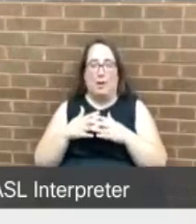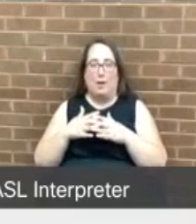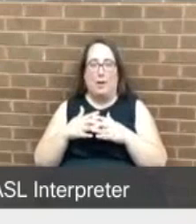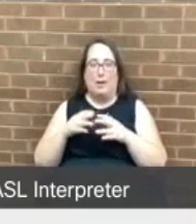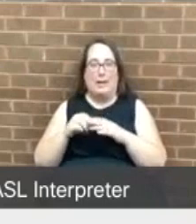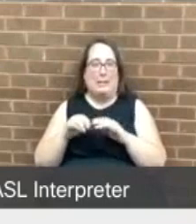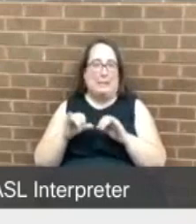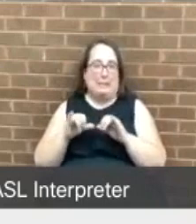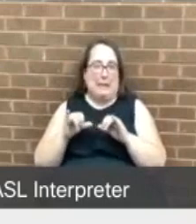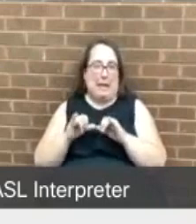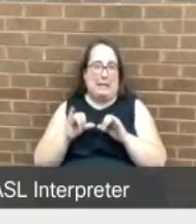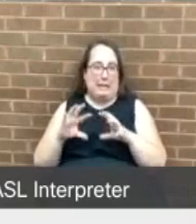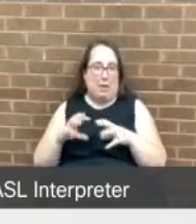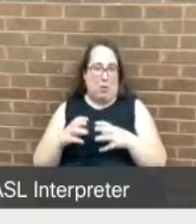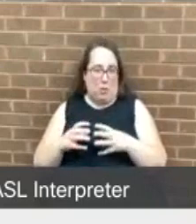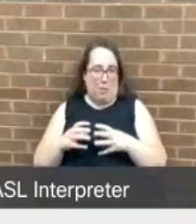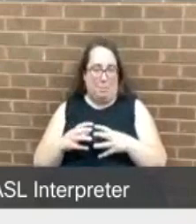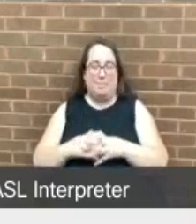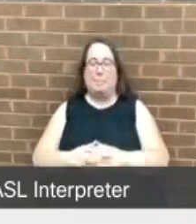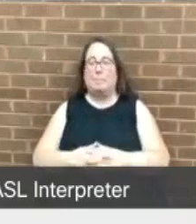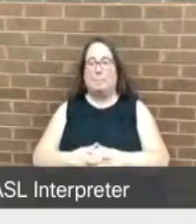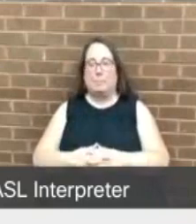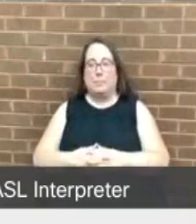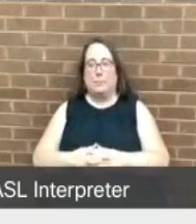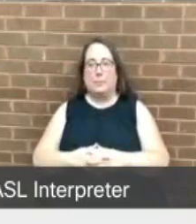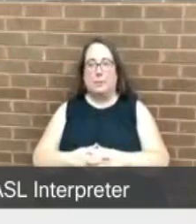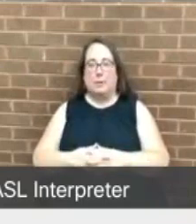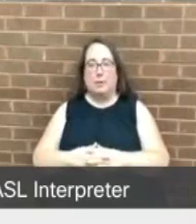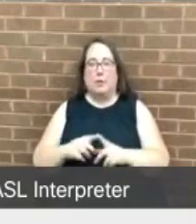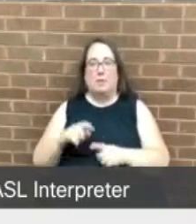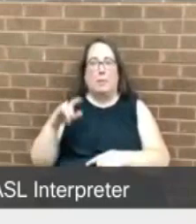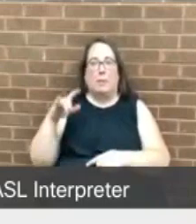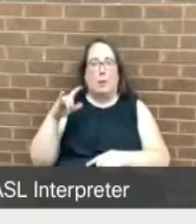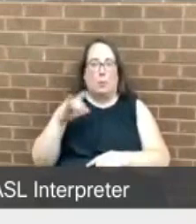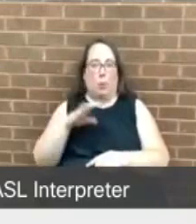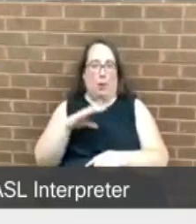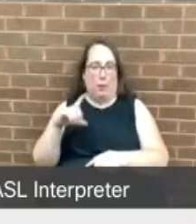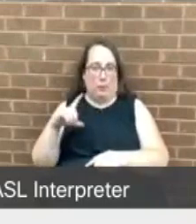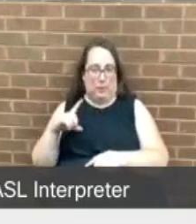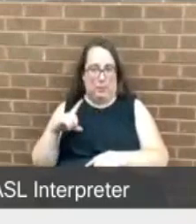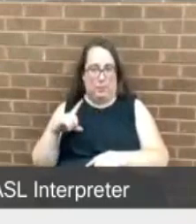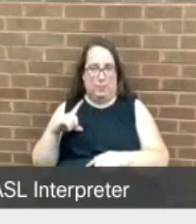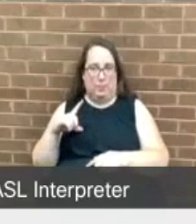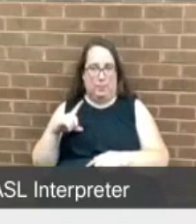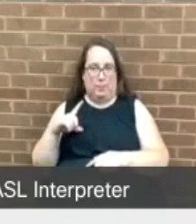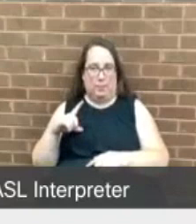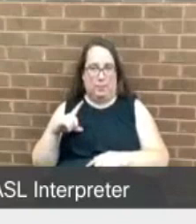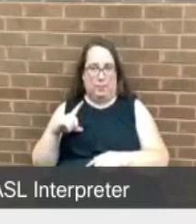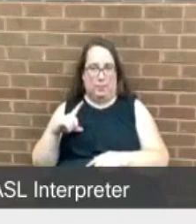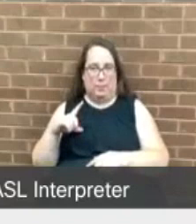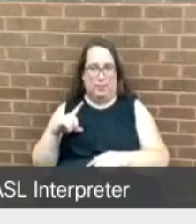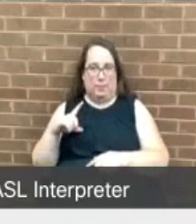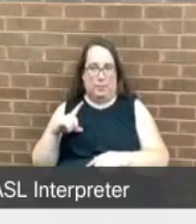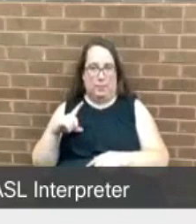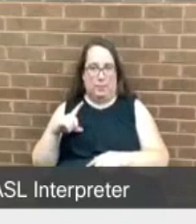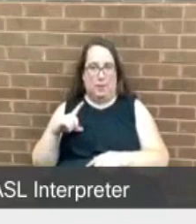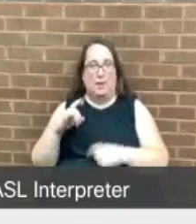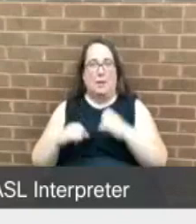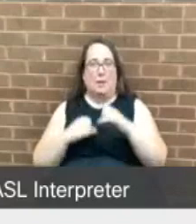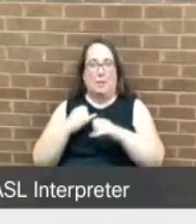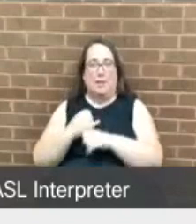category by the Airport Council Airport Council International in the 2020